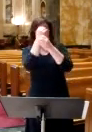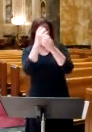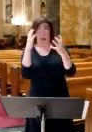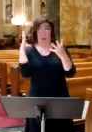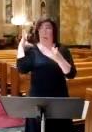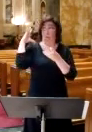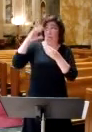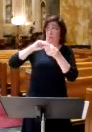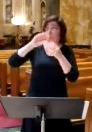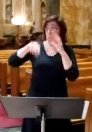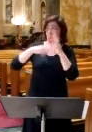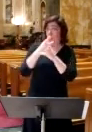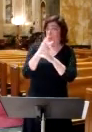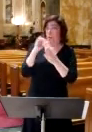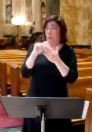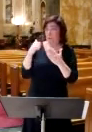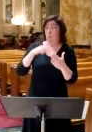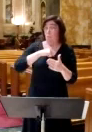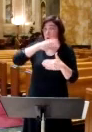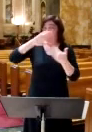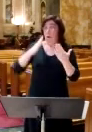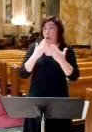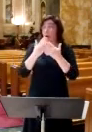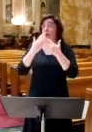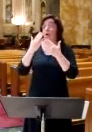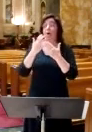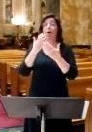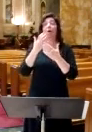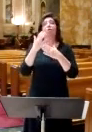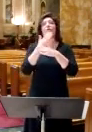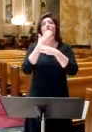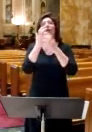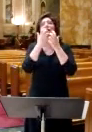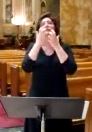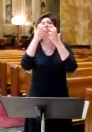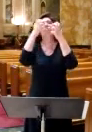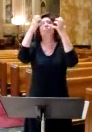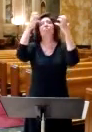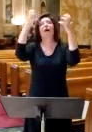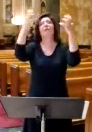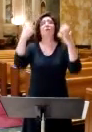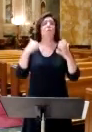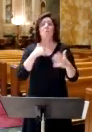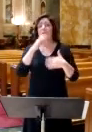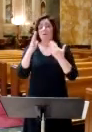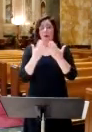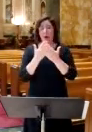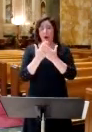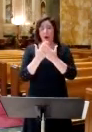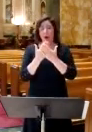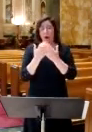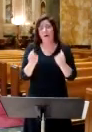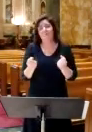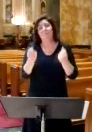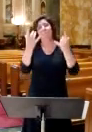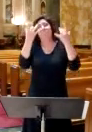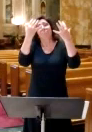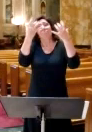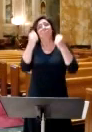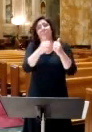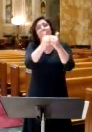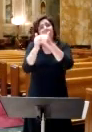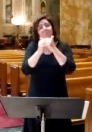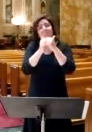whole world that we all share in the cries of the mob. We all raise our